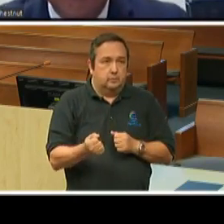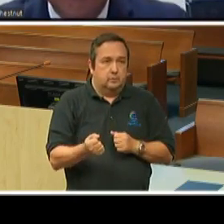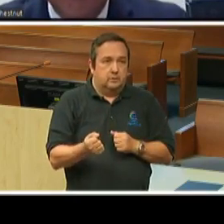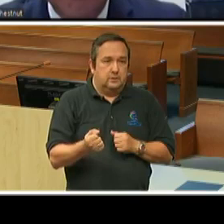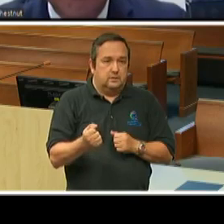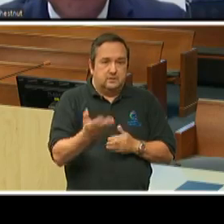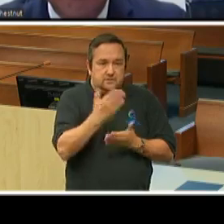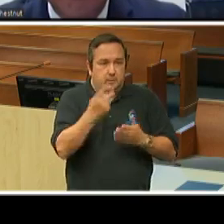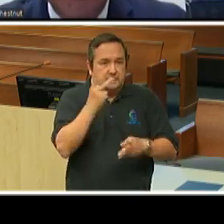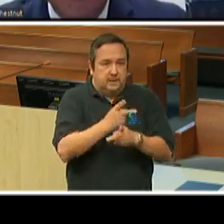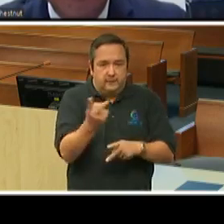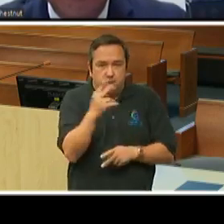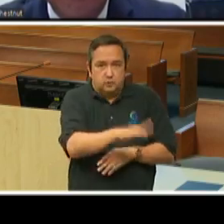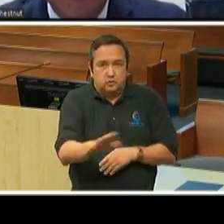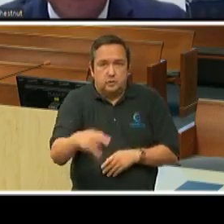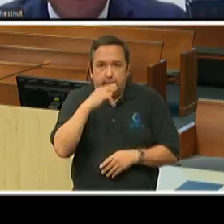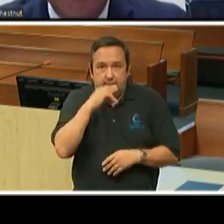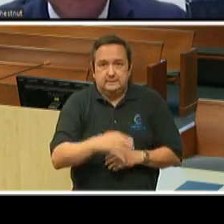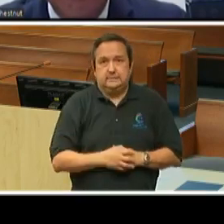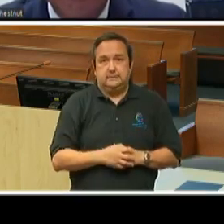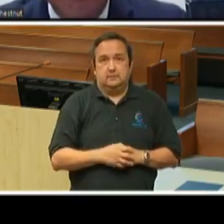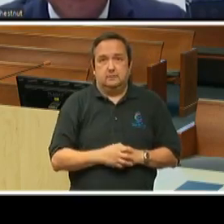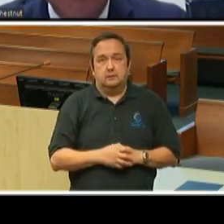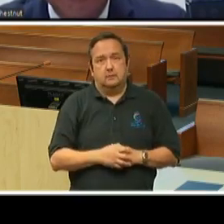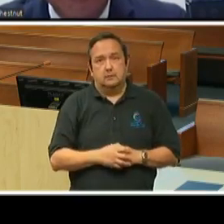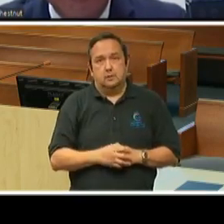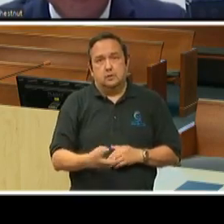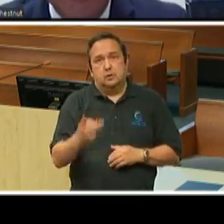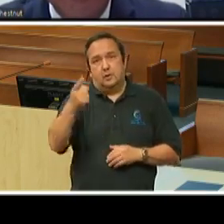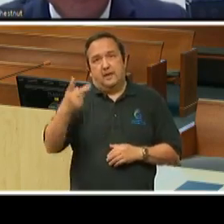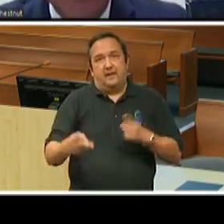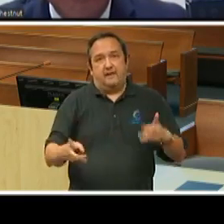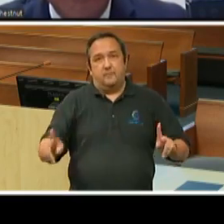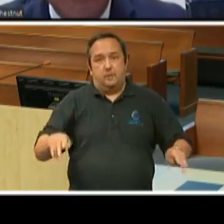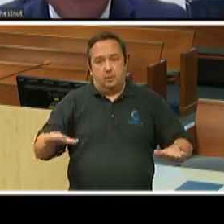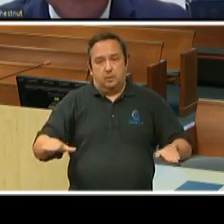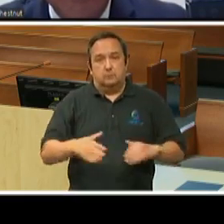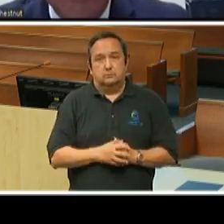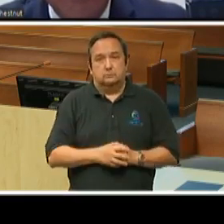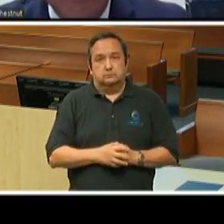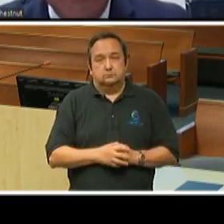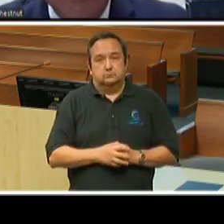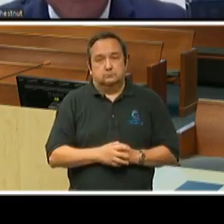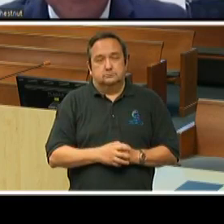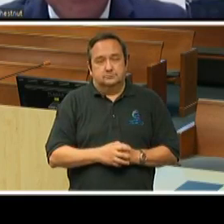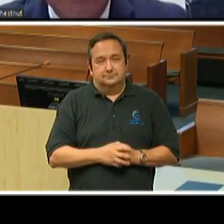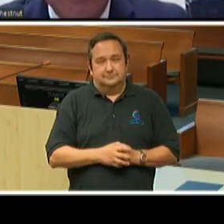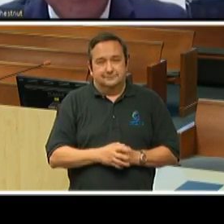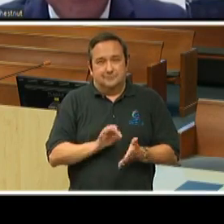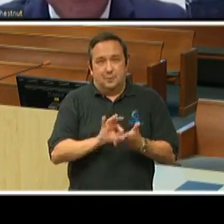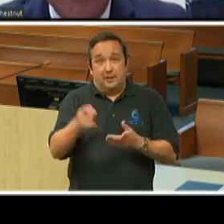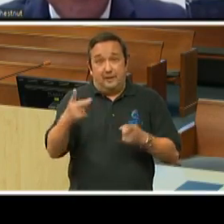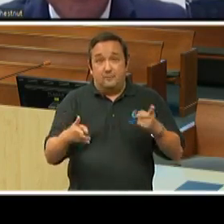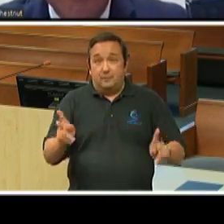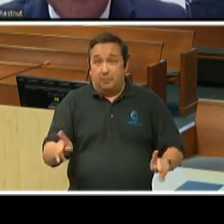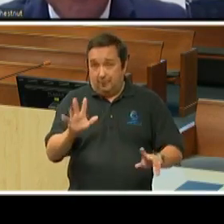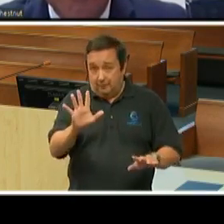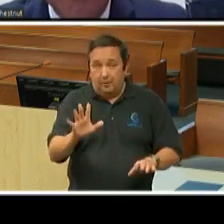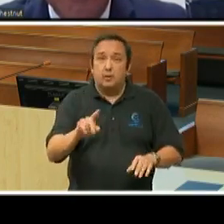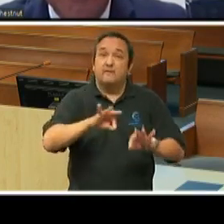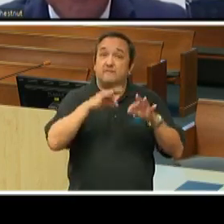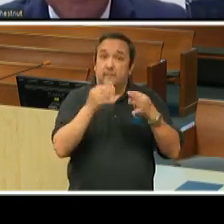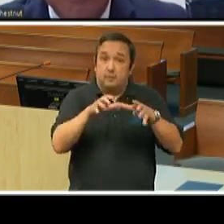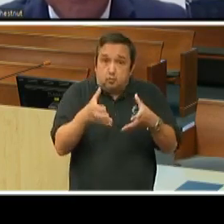person? Well, those are two half people. Okay. We're going to count half people. Okay. How about family